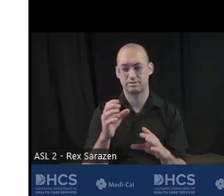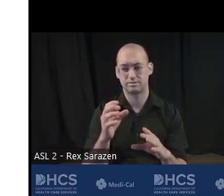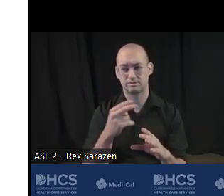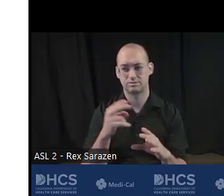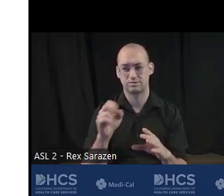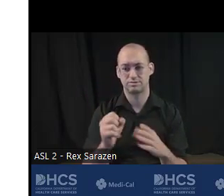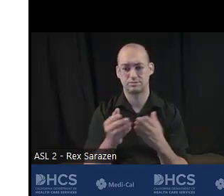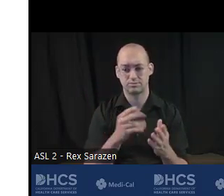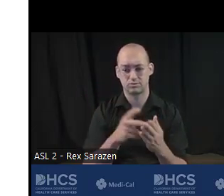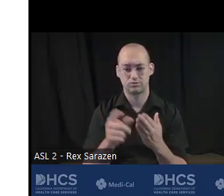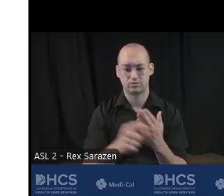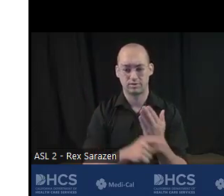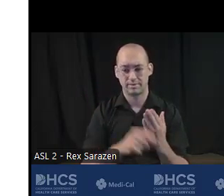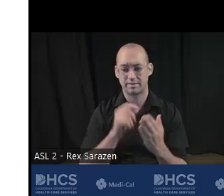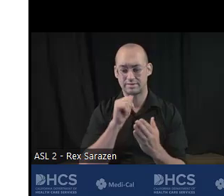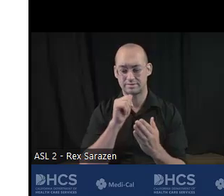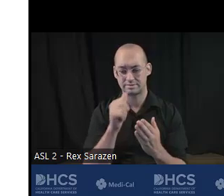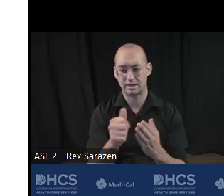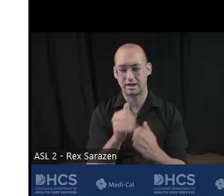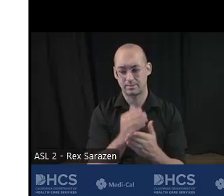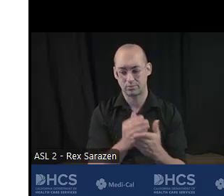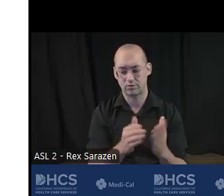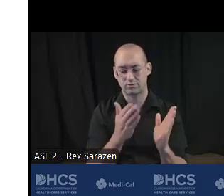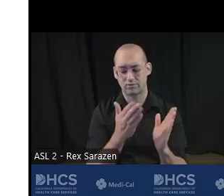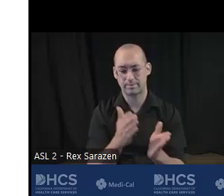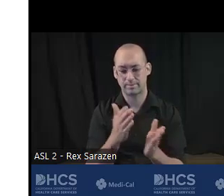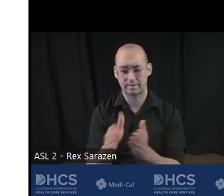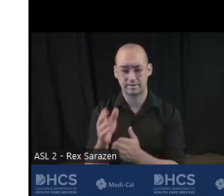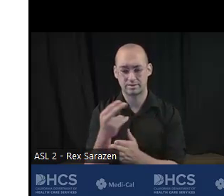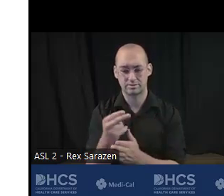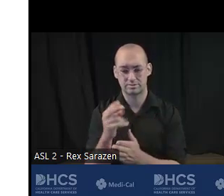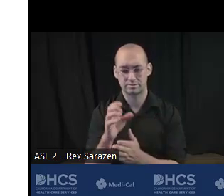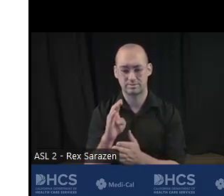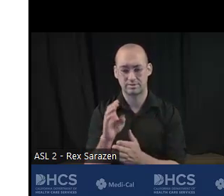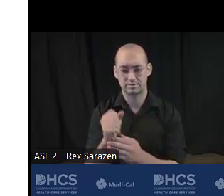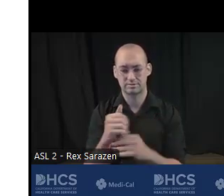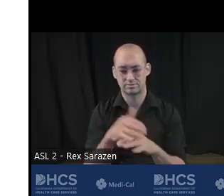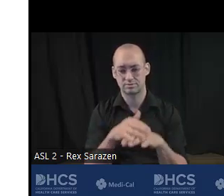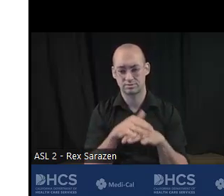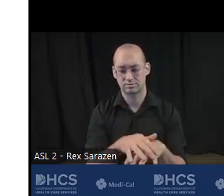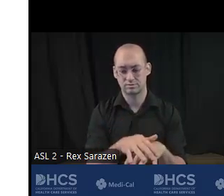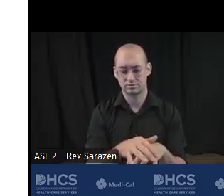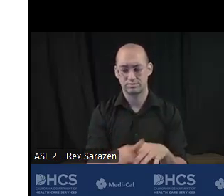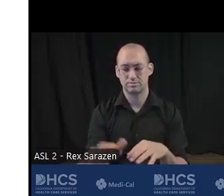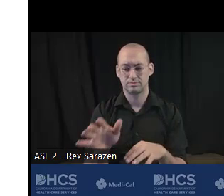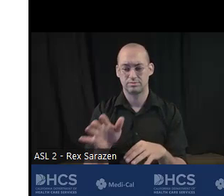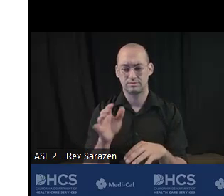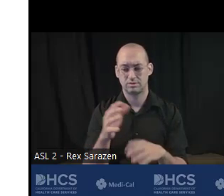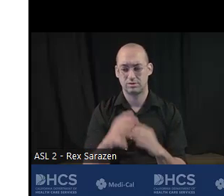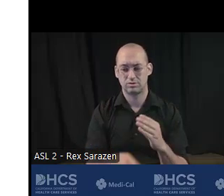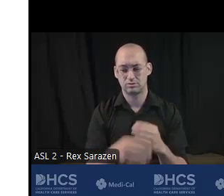Services program. That is not part of the planned HCBS integration into managed care. It also